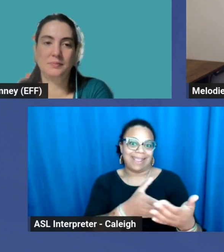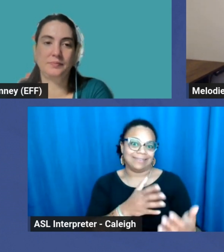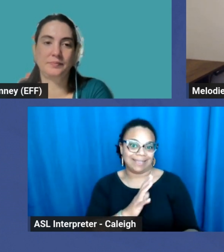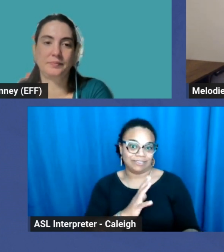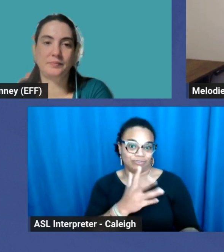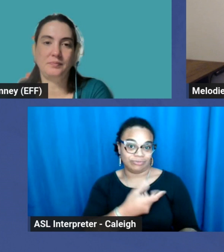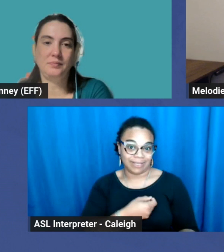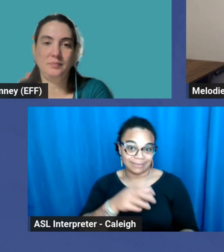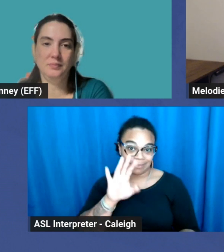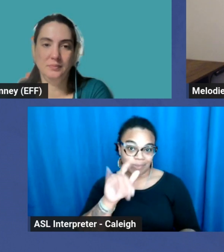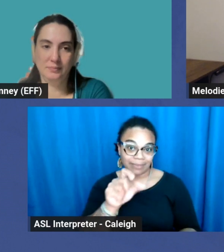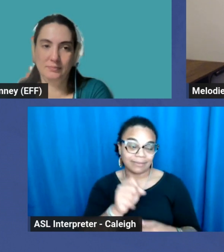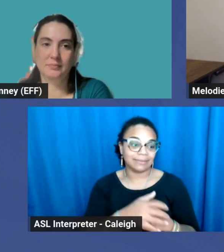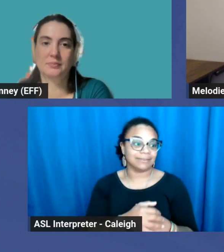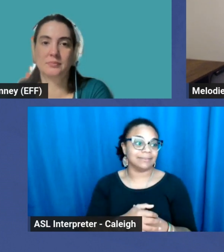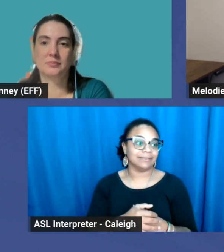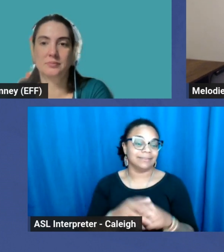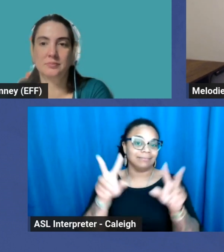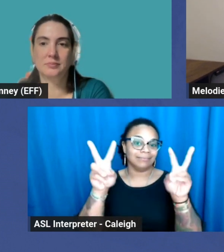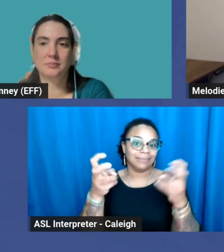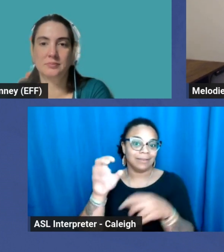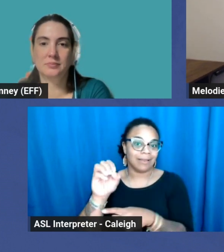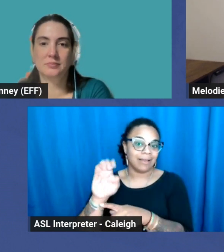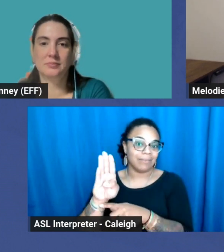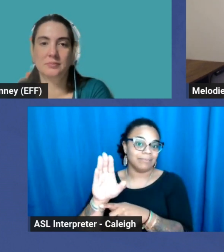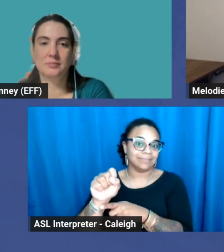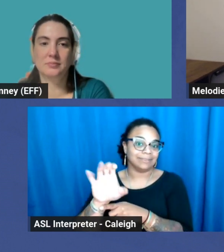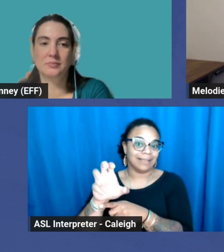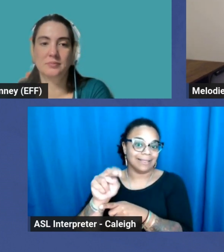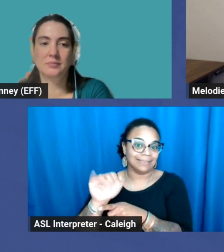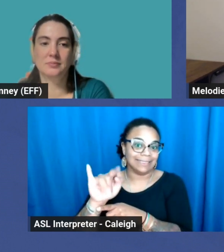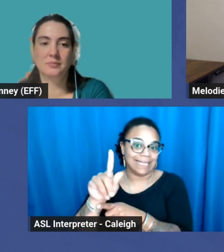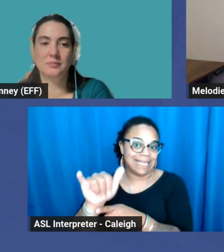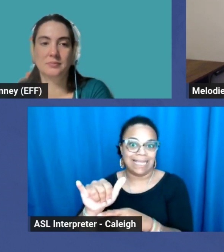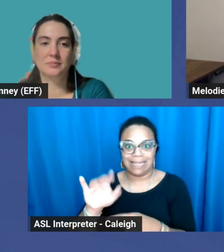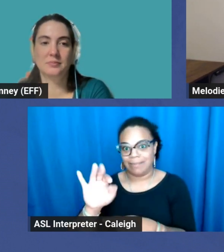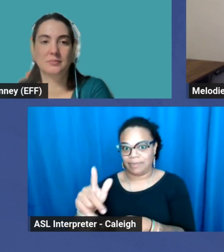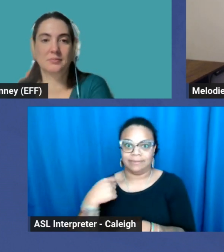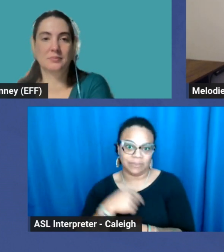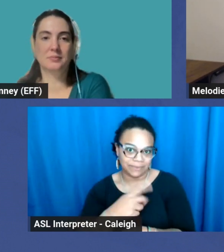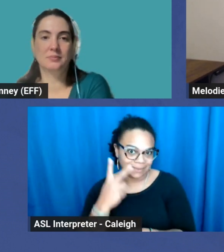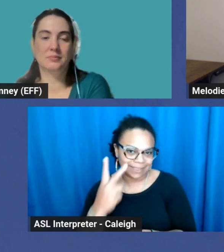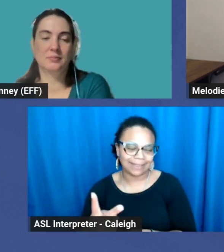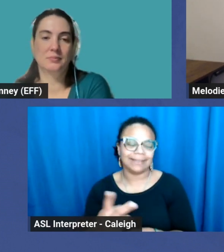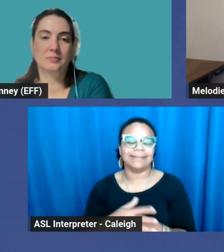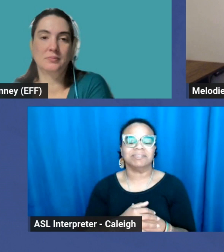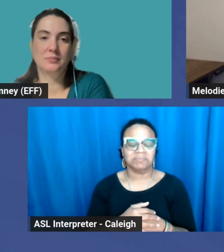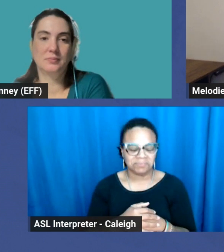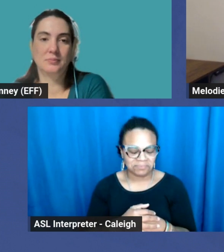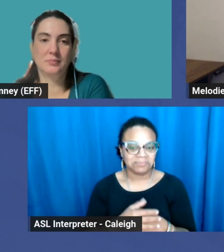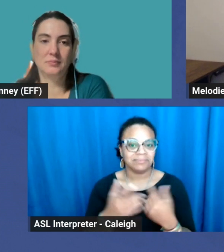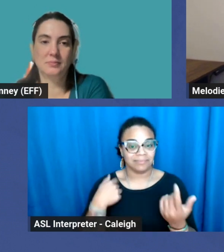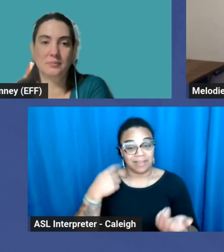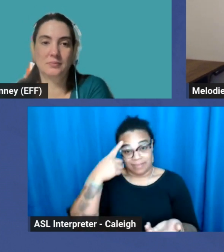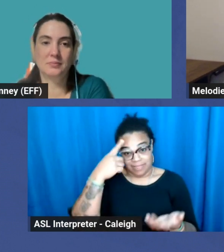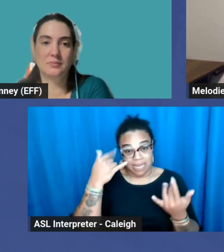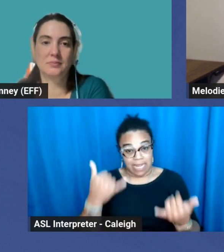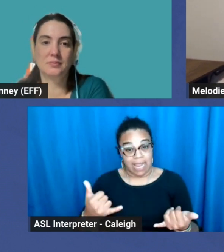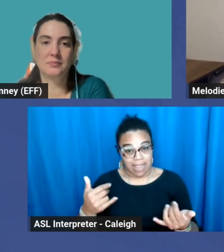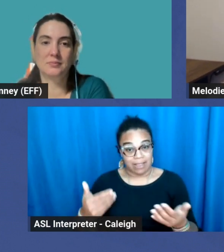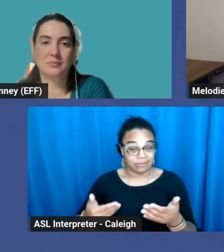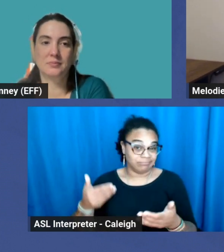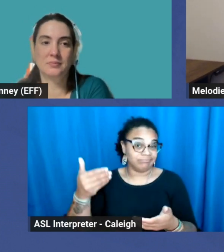and obscenity bills that we're seeing. So I think going into 2024,